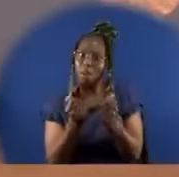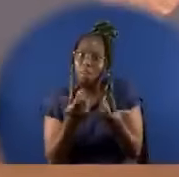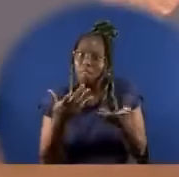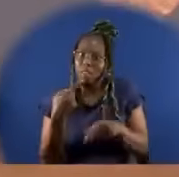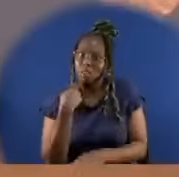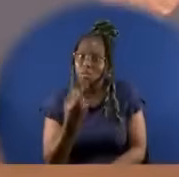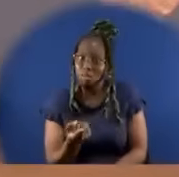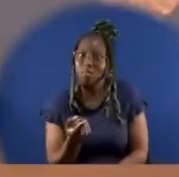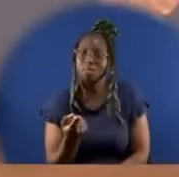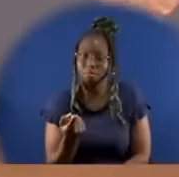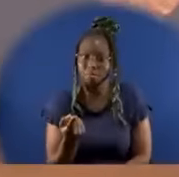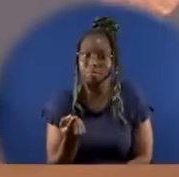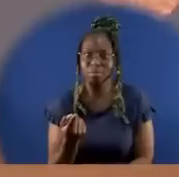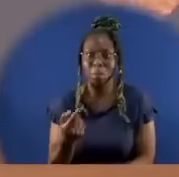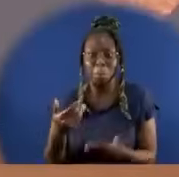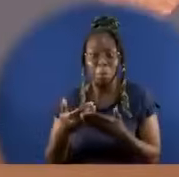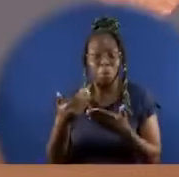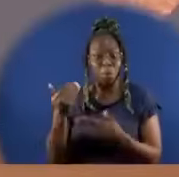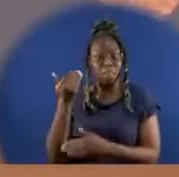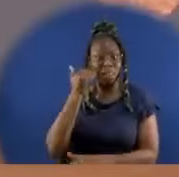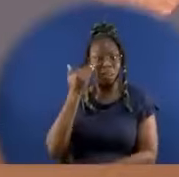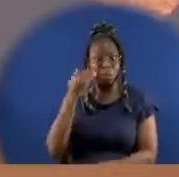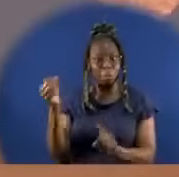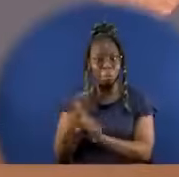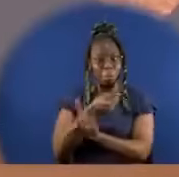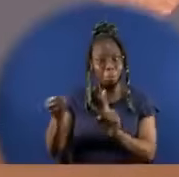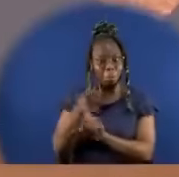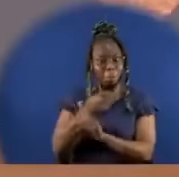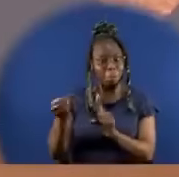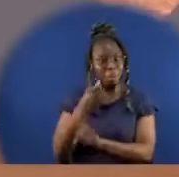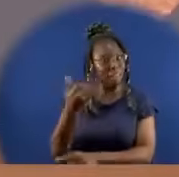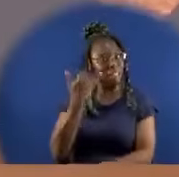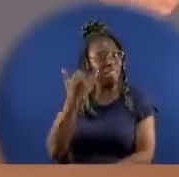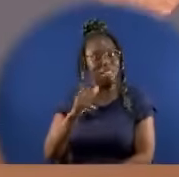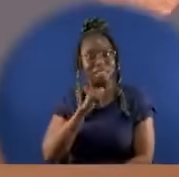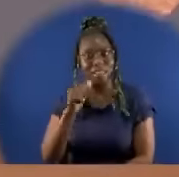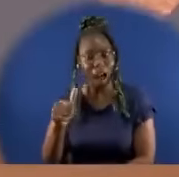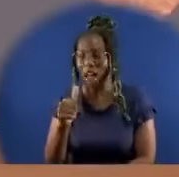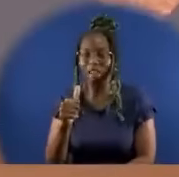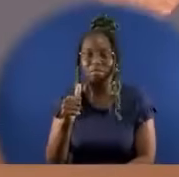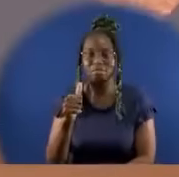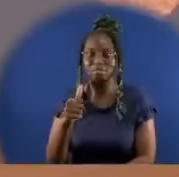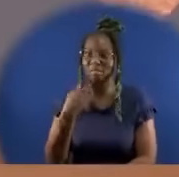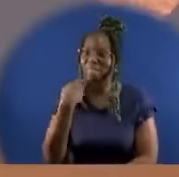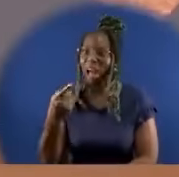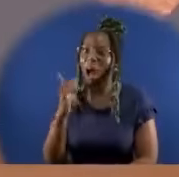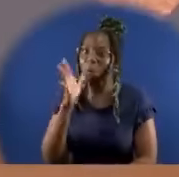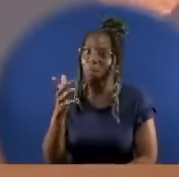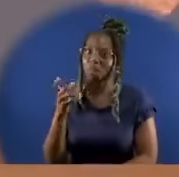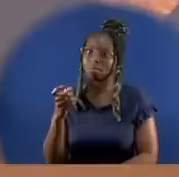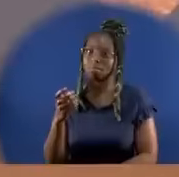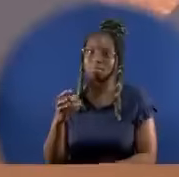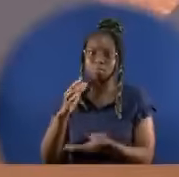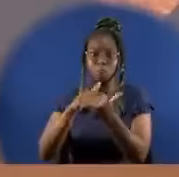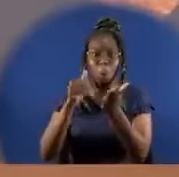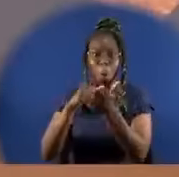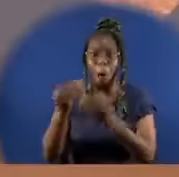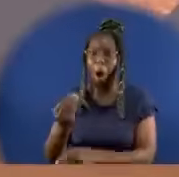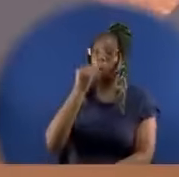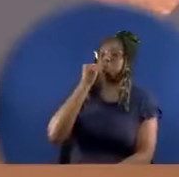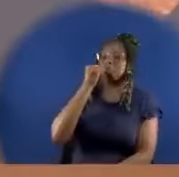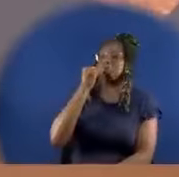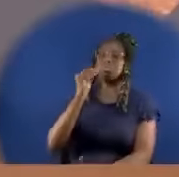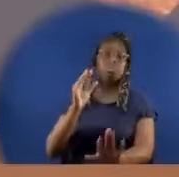And before they knew it was abuse, they say, if you don't watch your mouth, I'll wash your mouth out with soap. That's abuse, y'all.